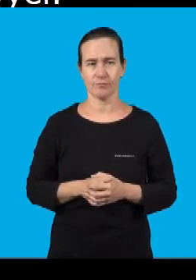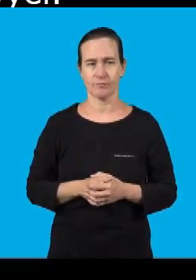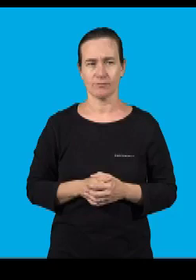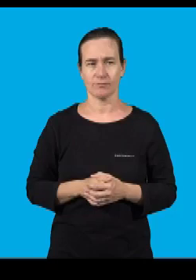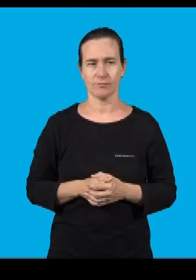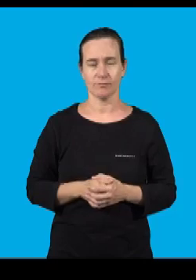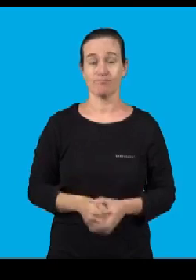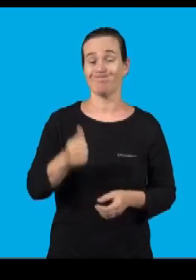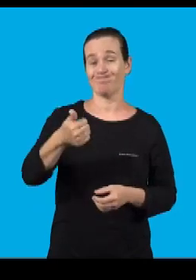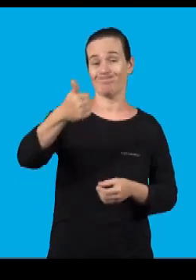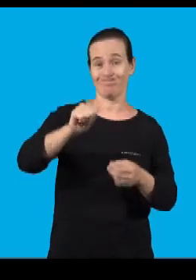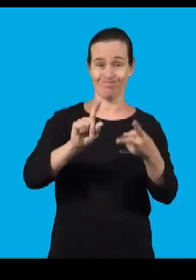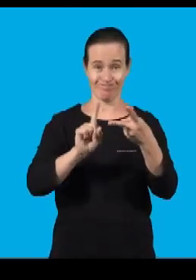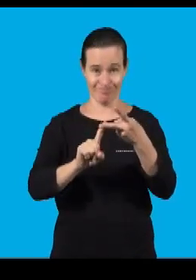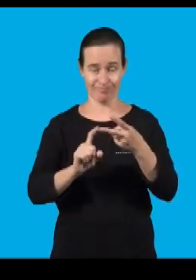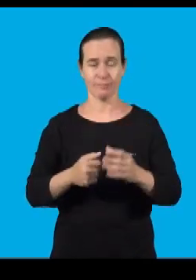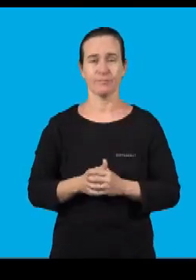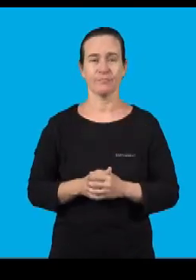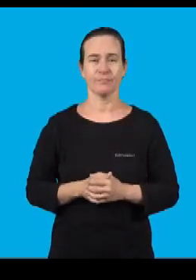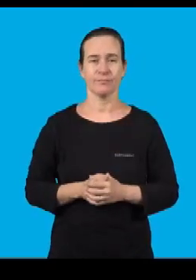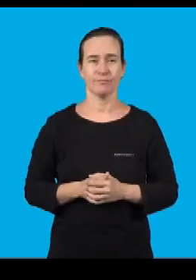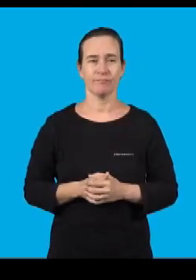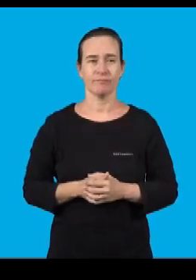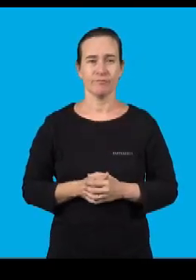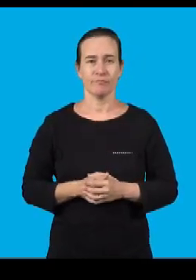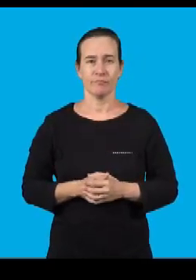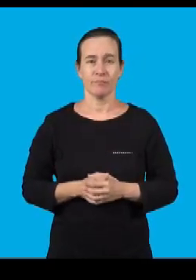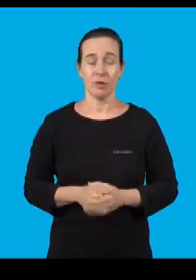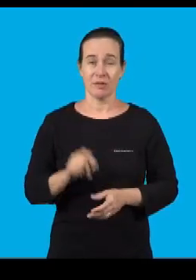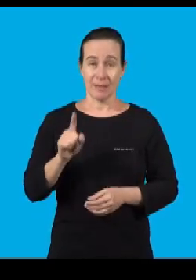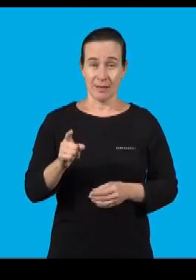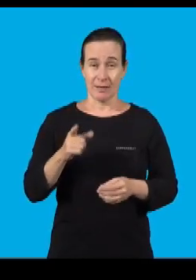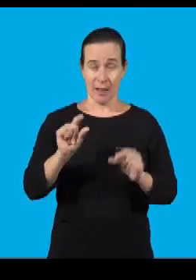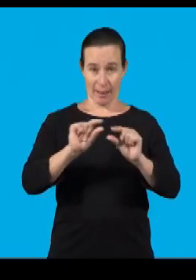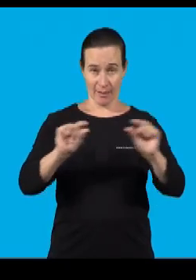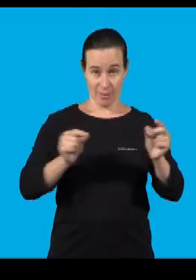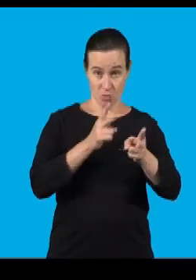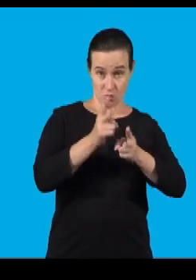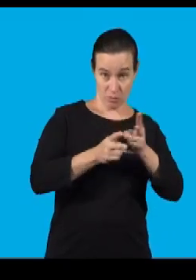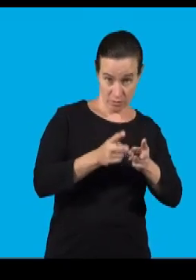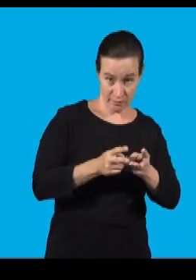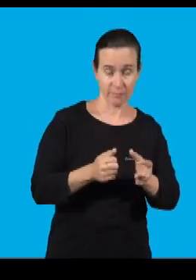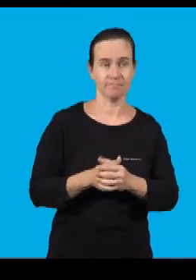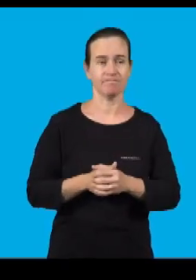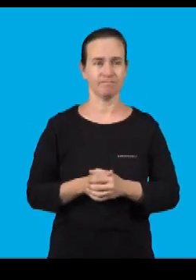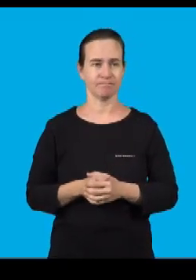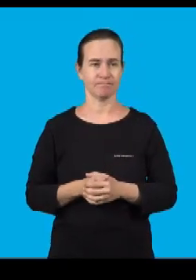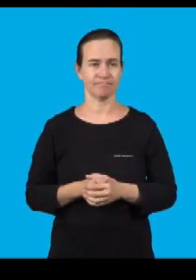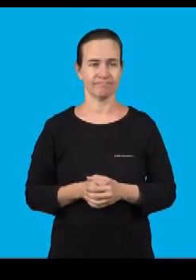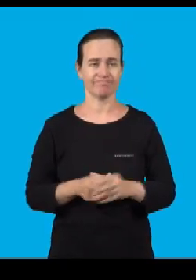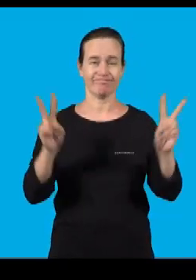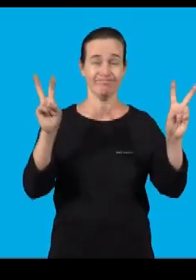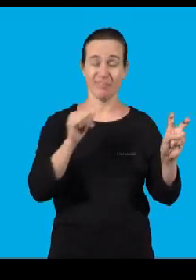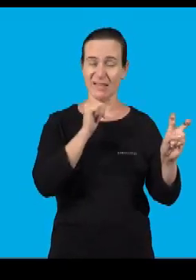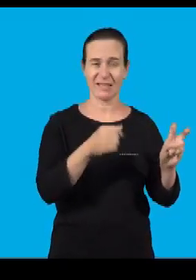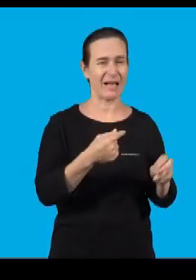given you. So let's move on to question 1.2. Refer to line 12, all right? I do